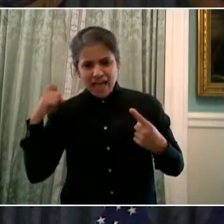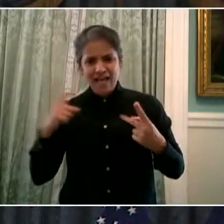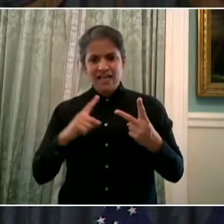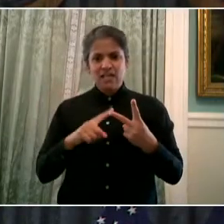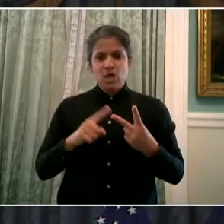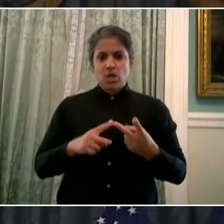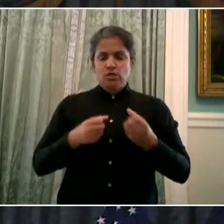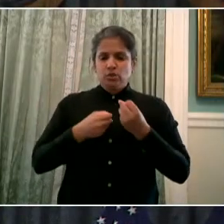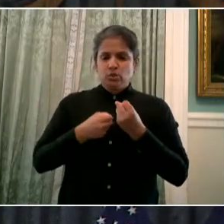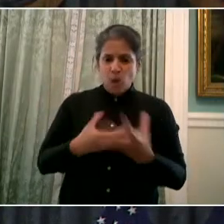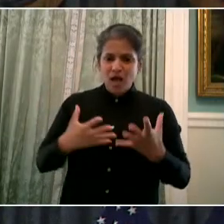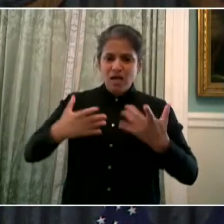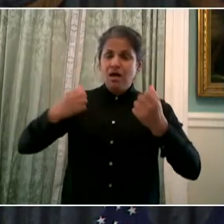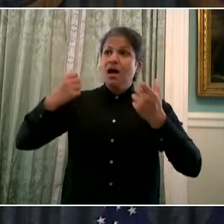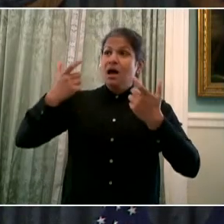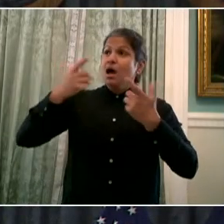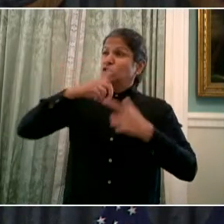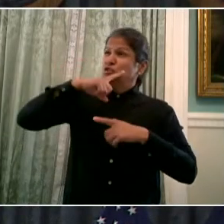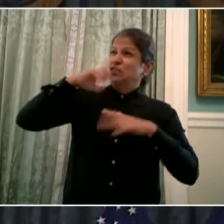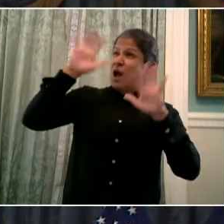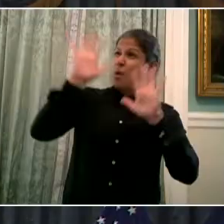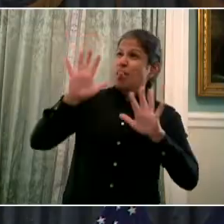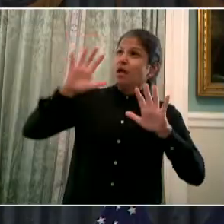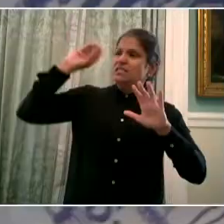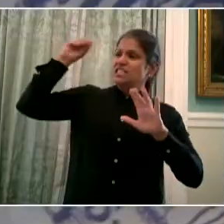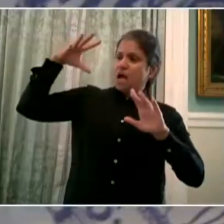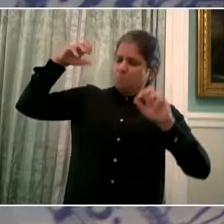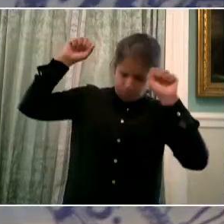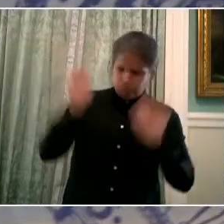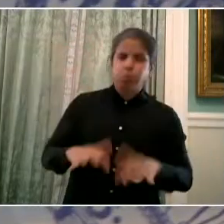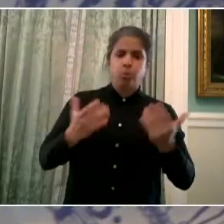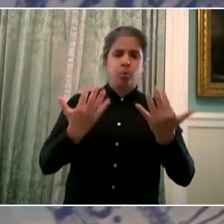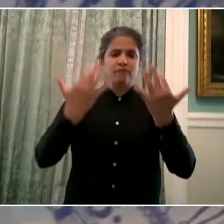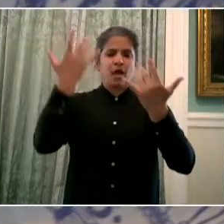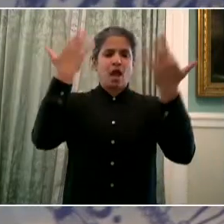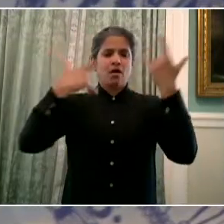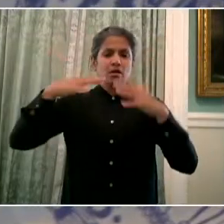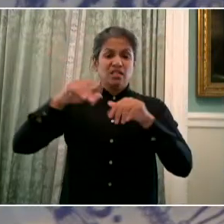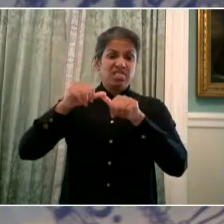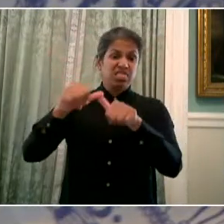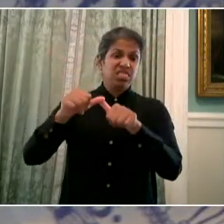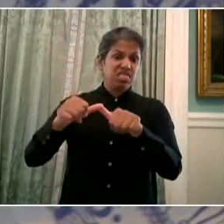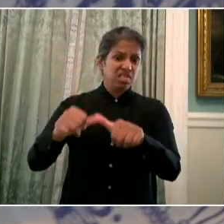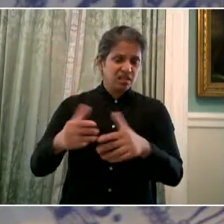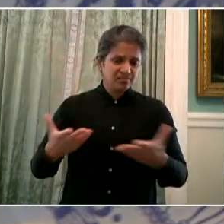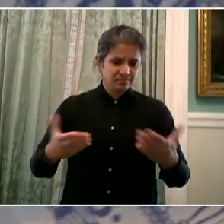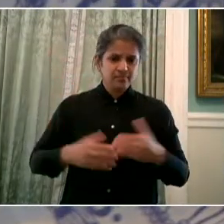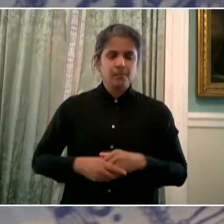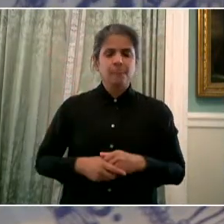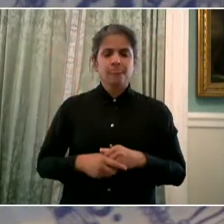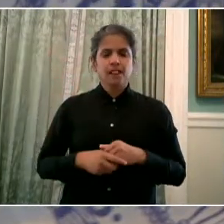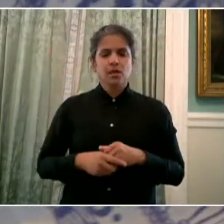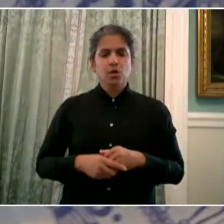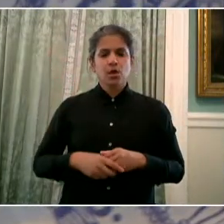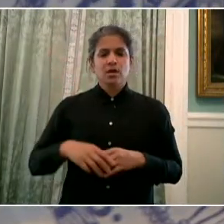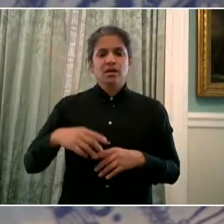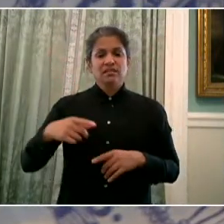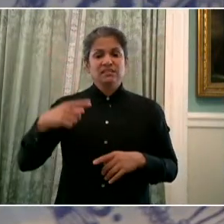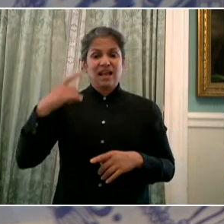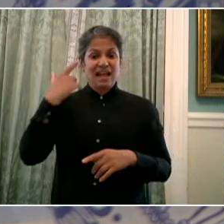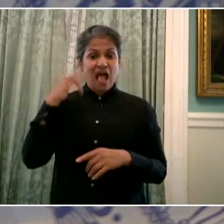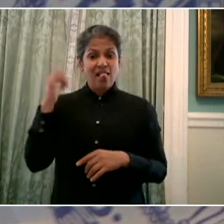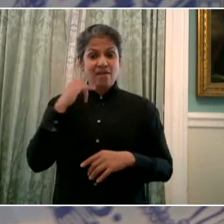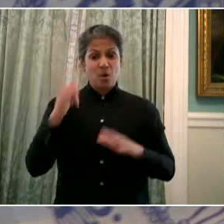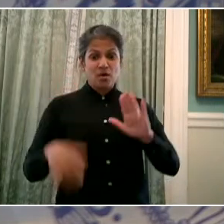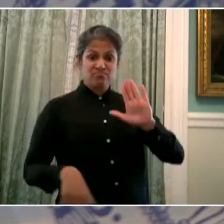firefighters in California, and I know that you say, wow, you wish well, but now it's actually home. And one of the ways in which we have